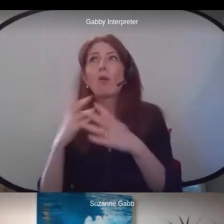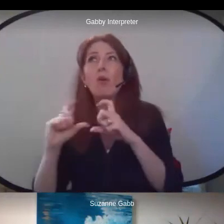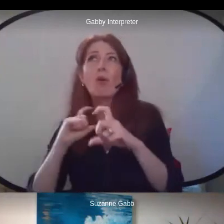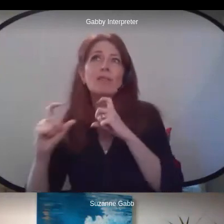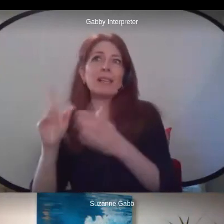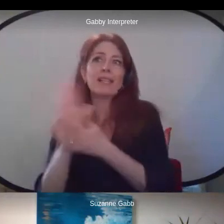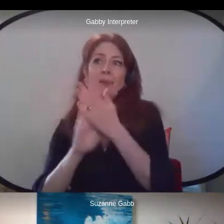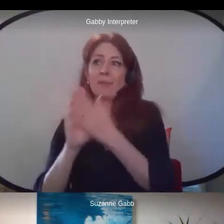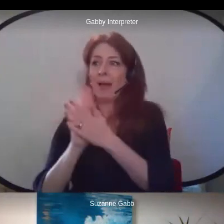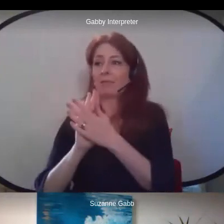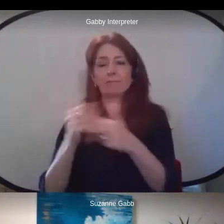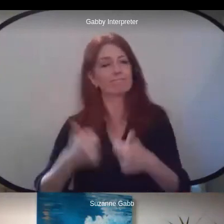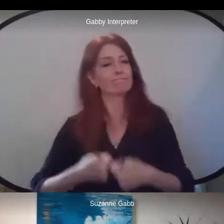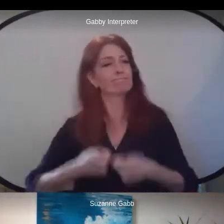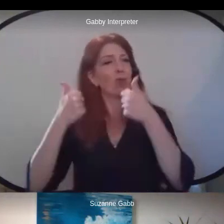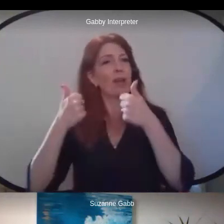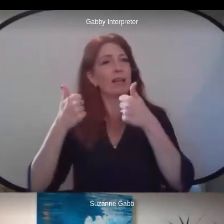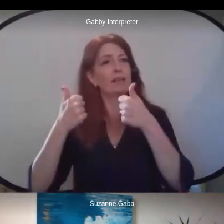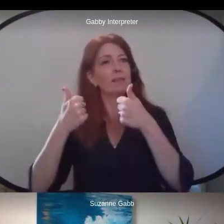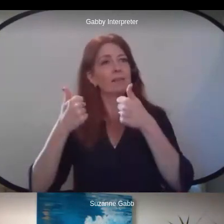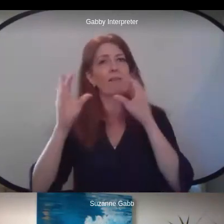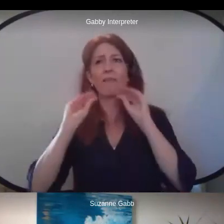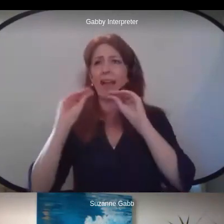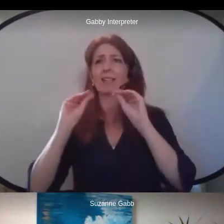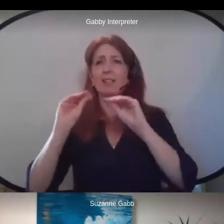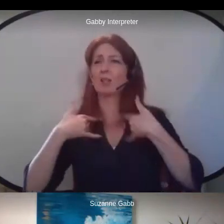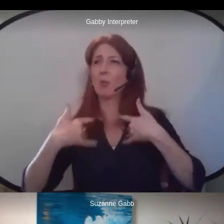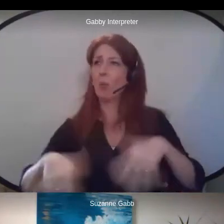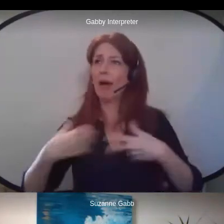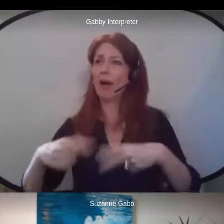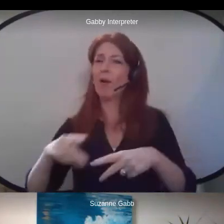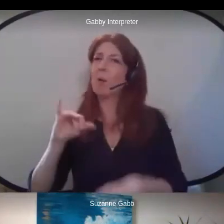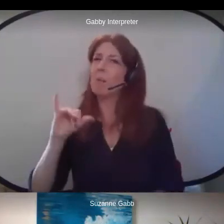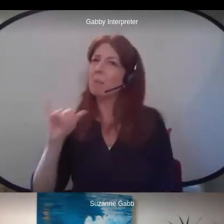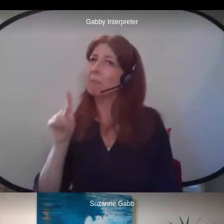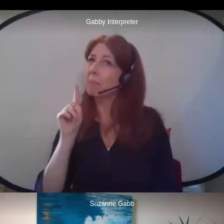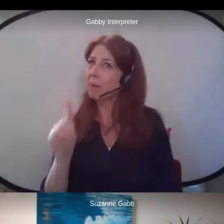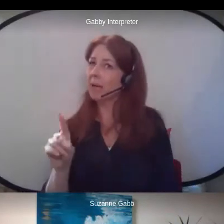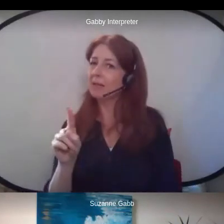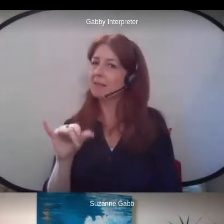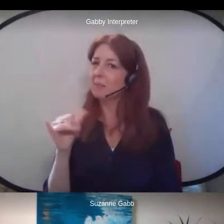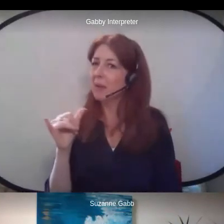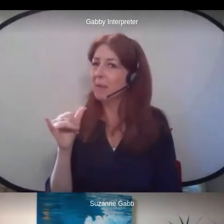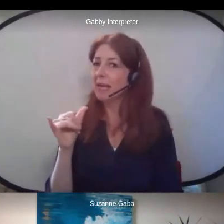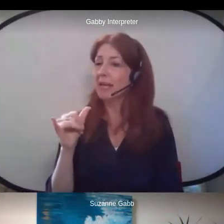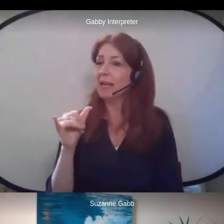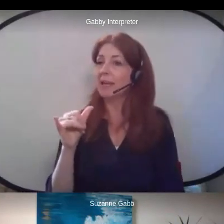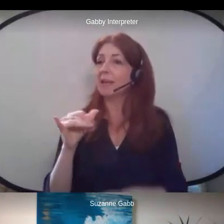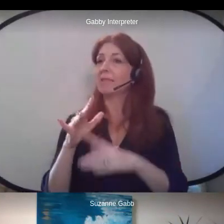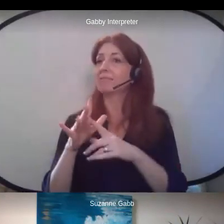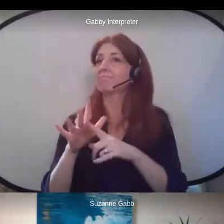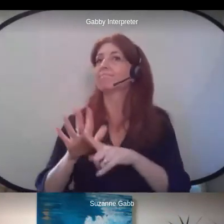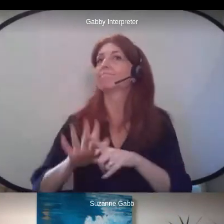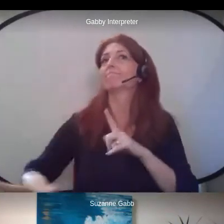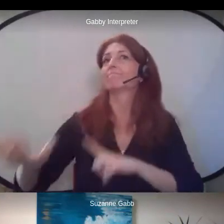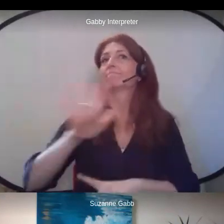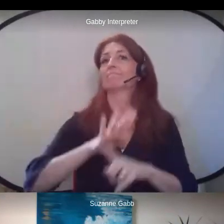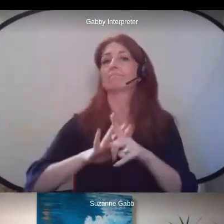great, brilliant for education, but do you know what? And this maybe is right across the board. If you've